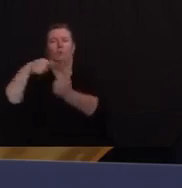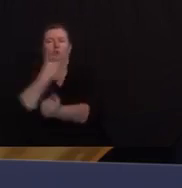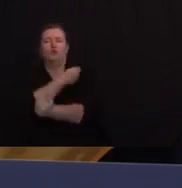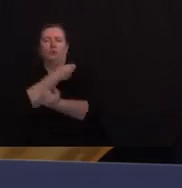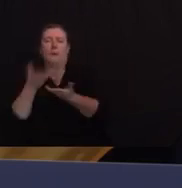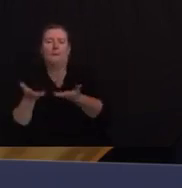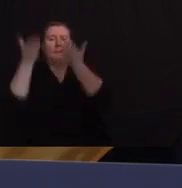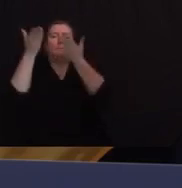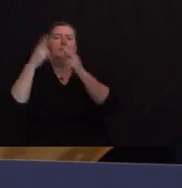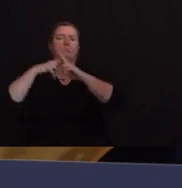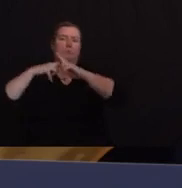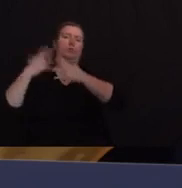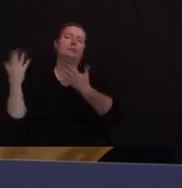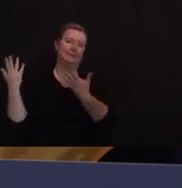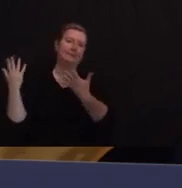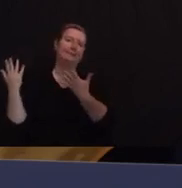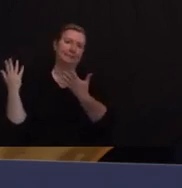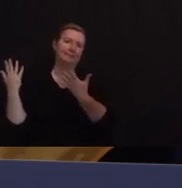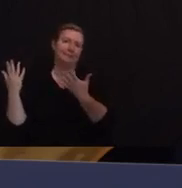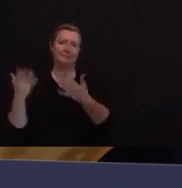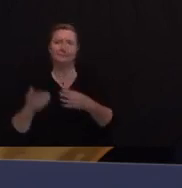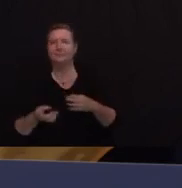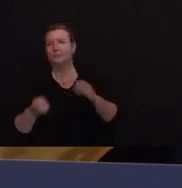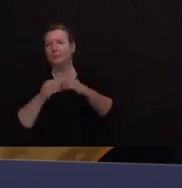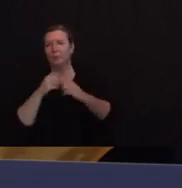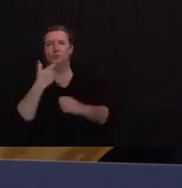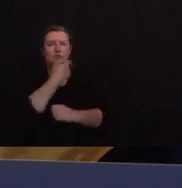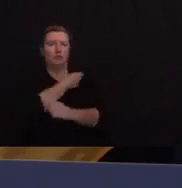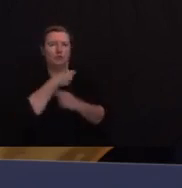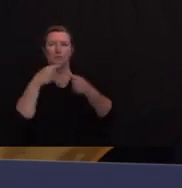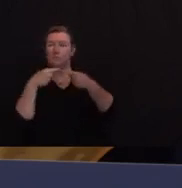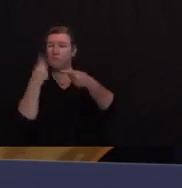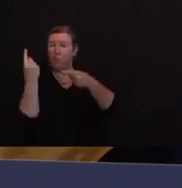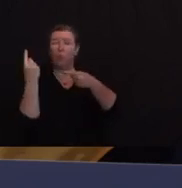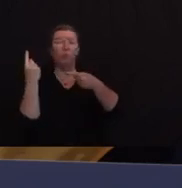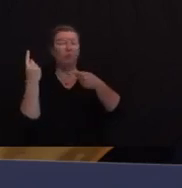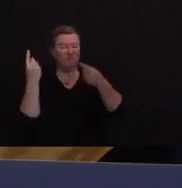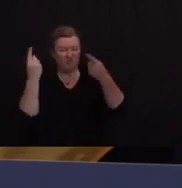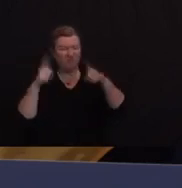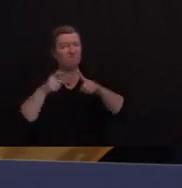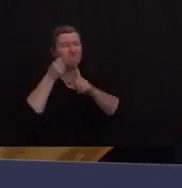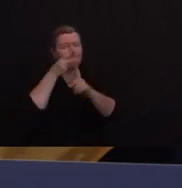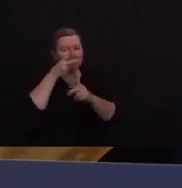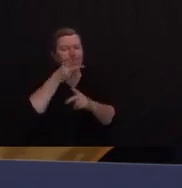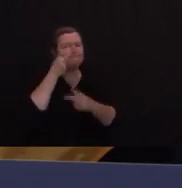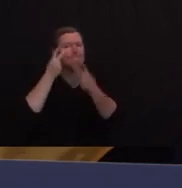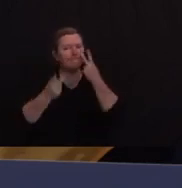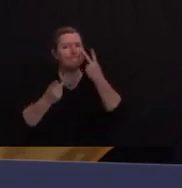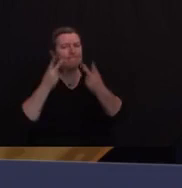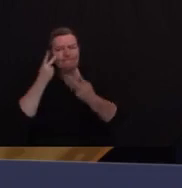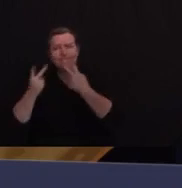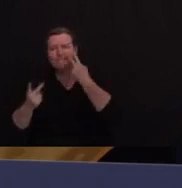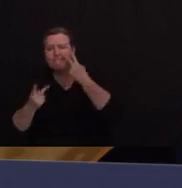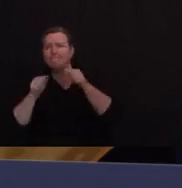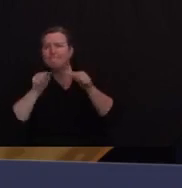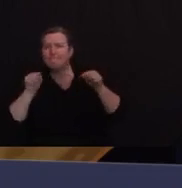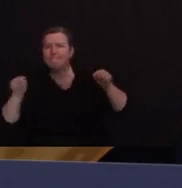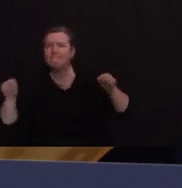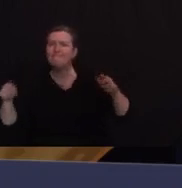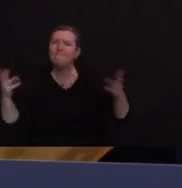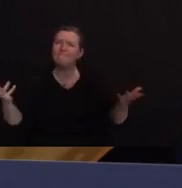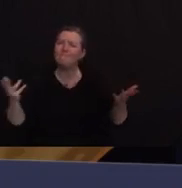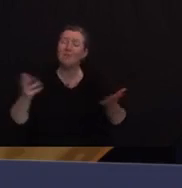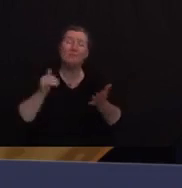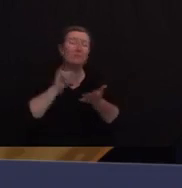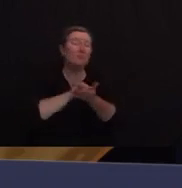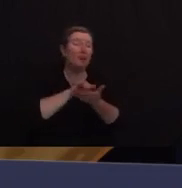now certainly than we were before, but it becomes impossible really to tease out how much of it is from the fact that